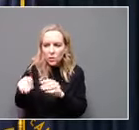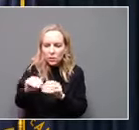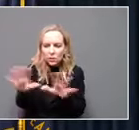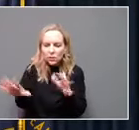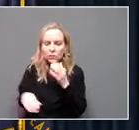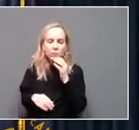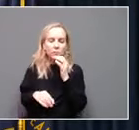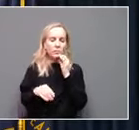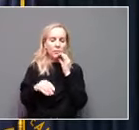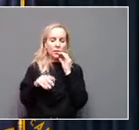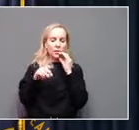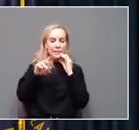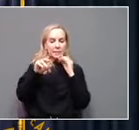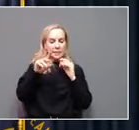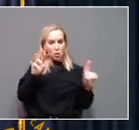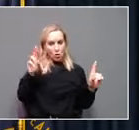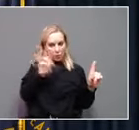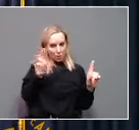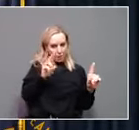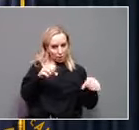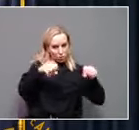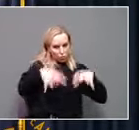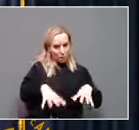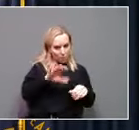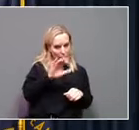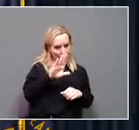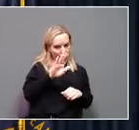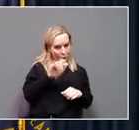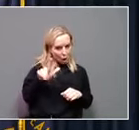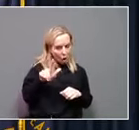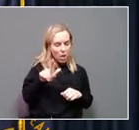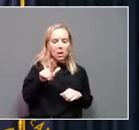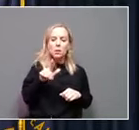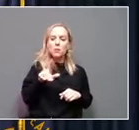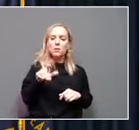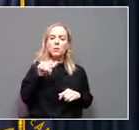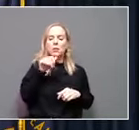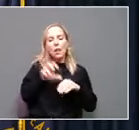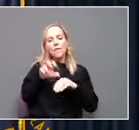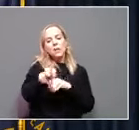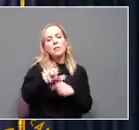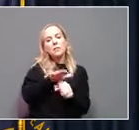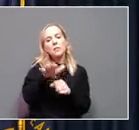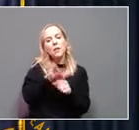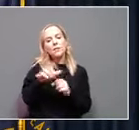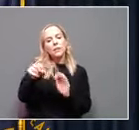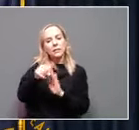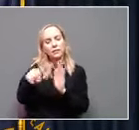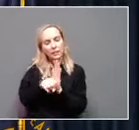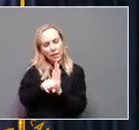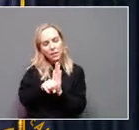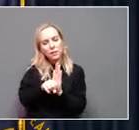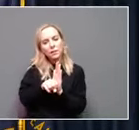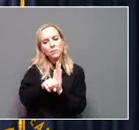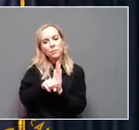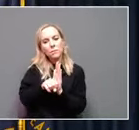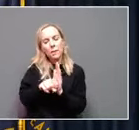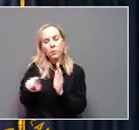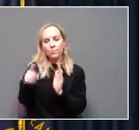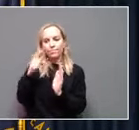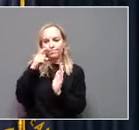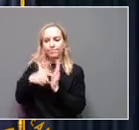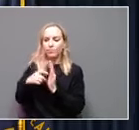Did Republicans drop the ball and not investing enough in the state when we have these record